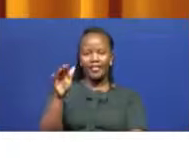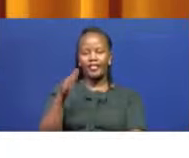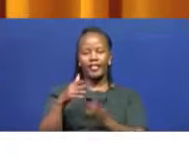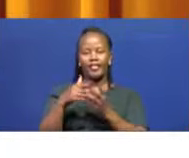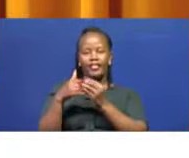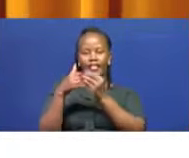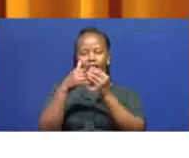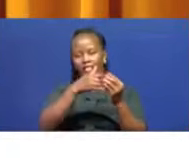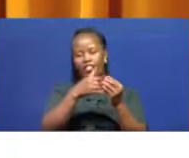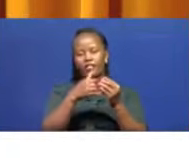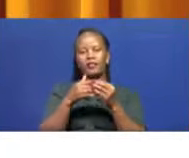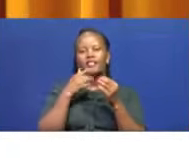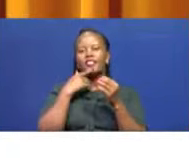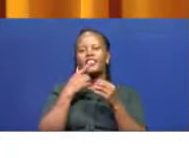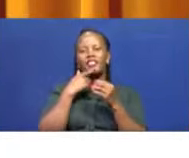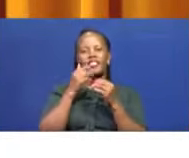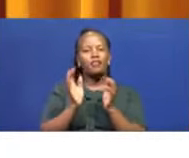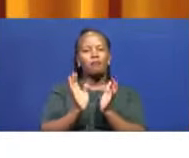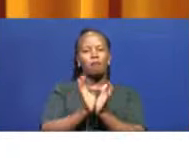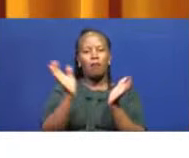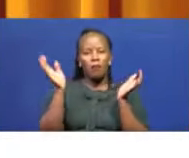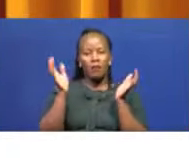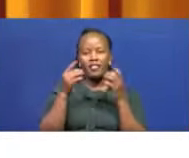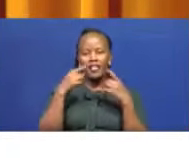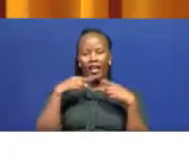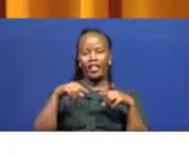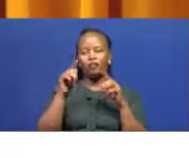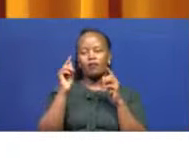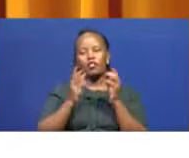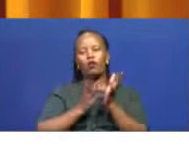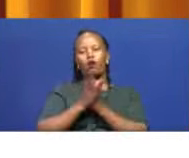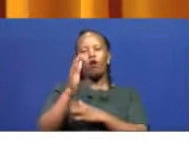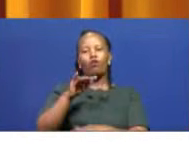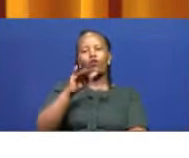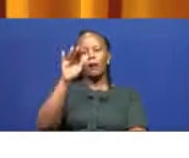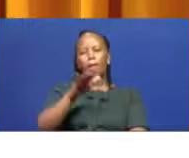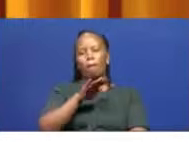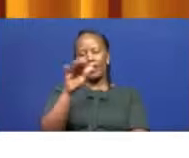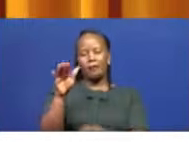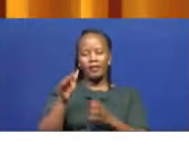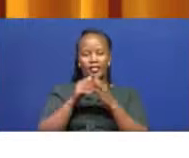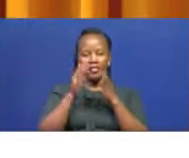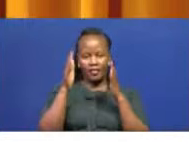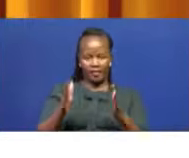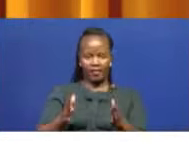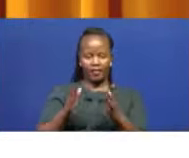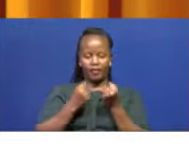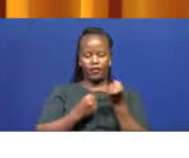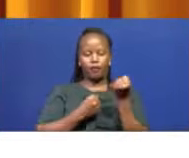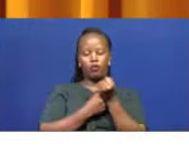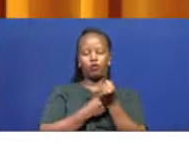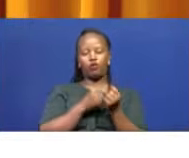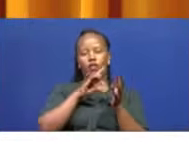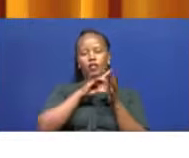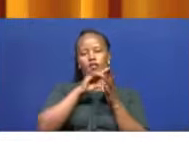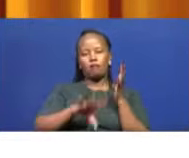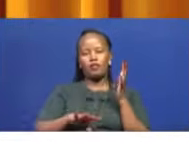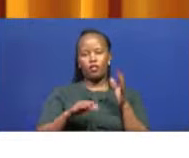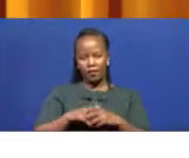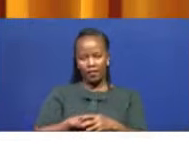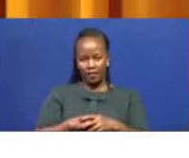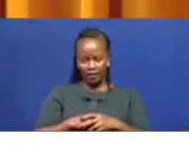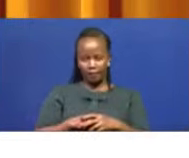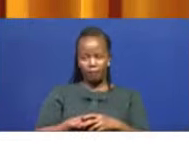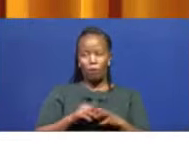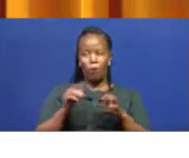leadership, citing public pronouncements by parliamentary leaders in support of the impeachment motion.